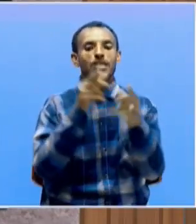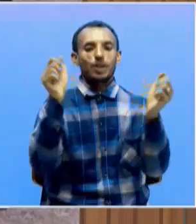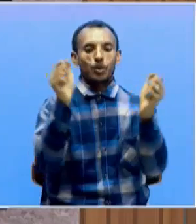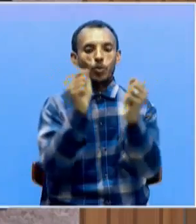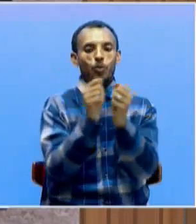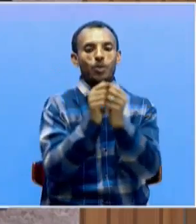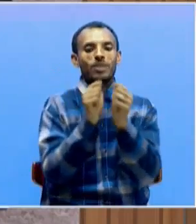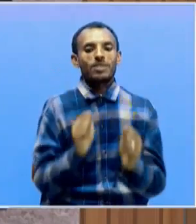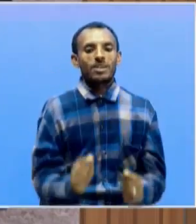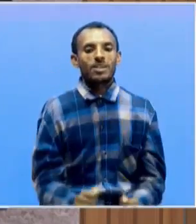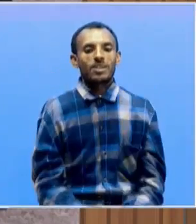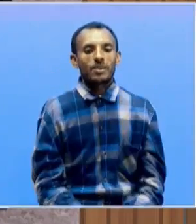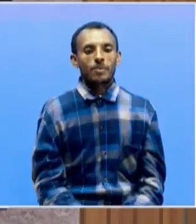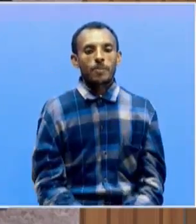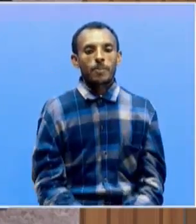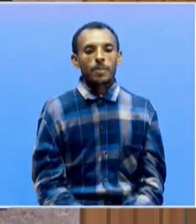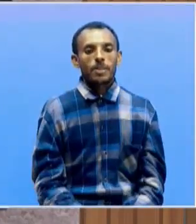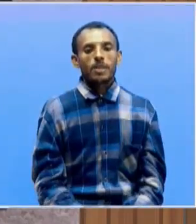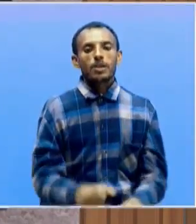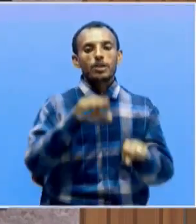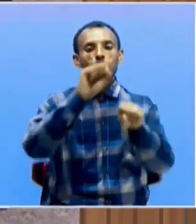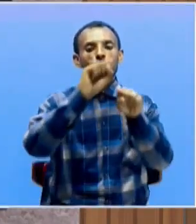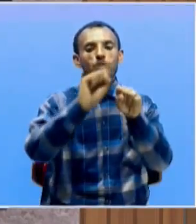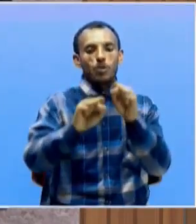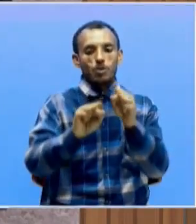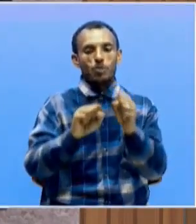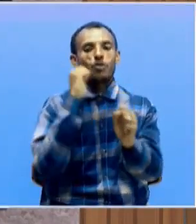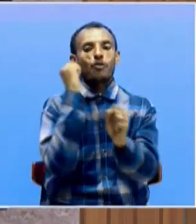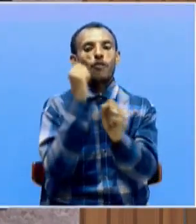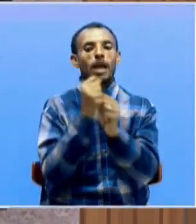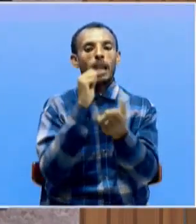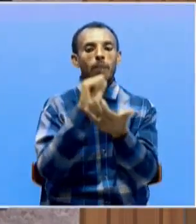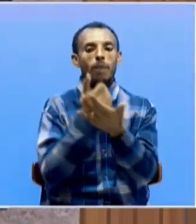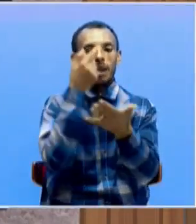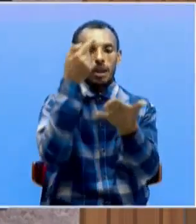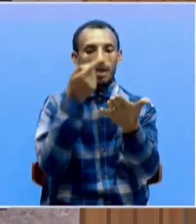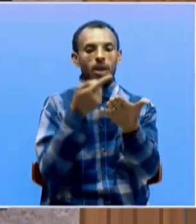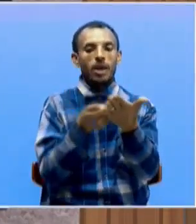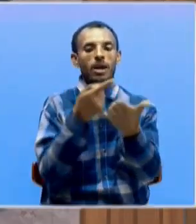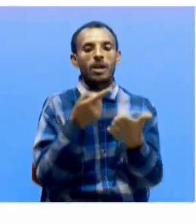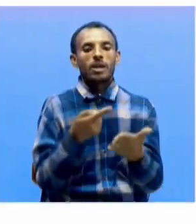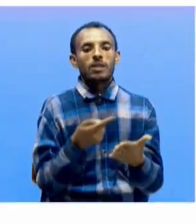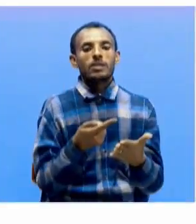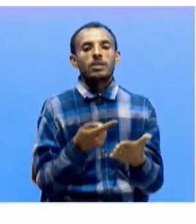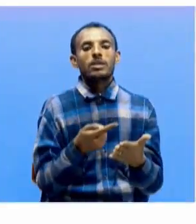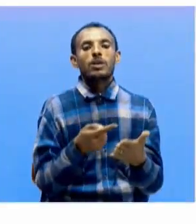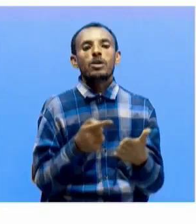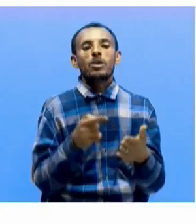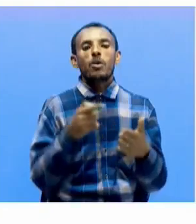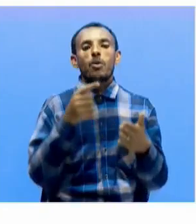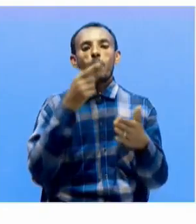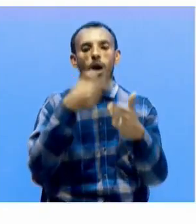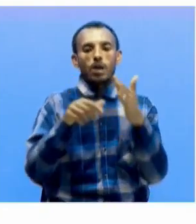together. So to find the mean here, what you do is,